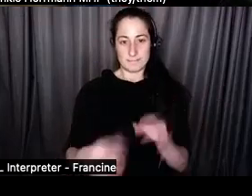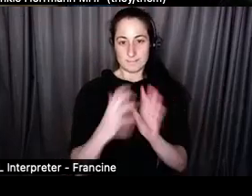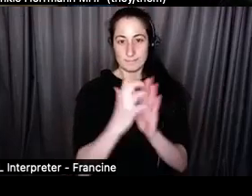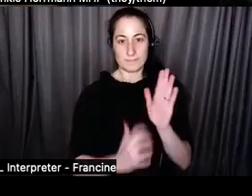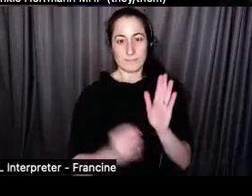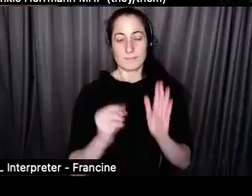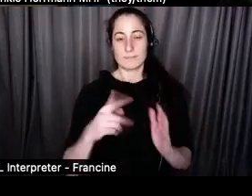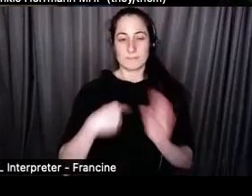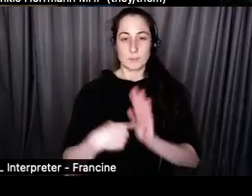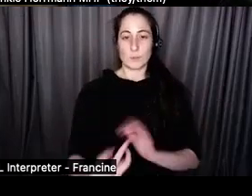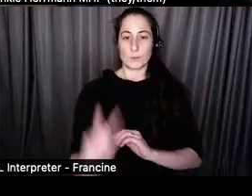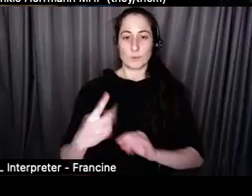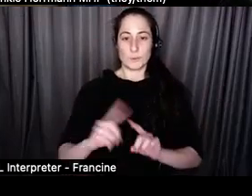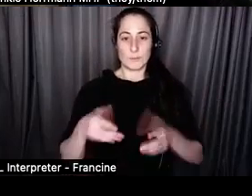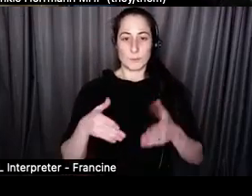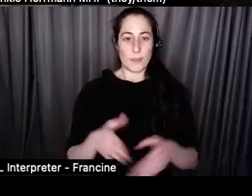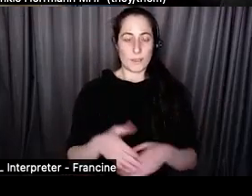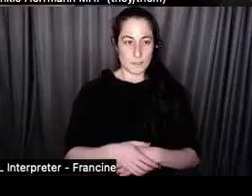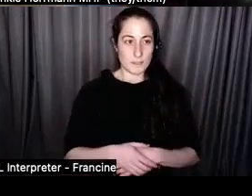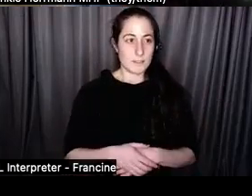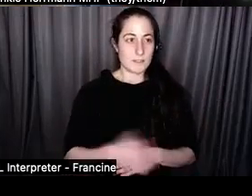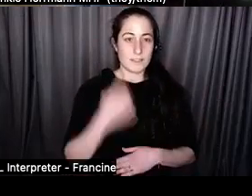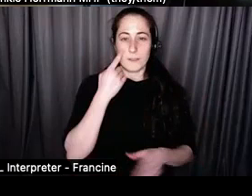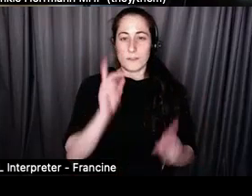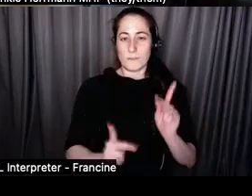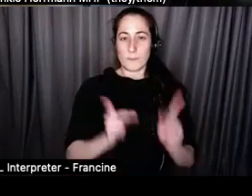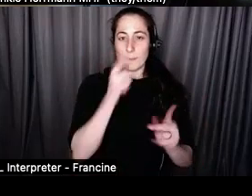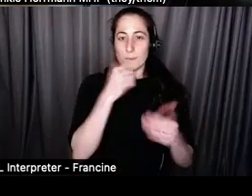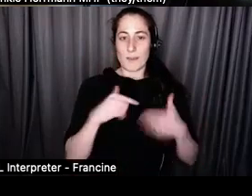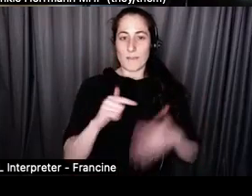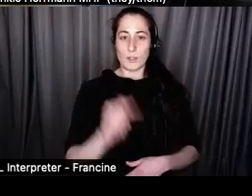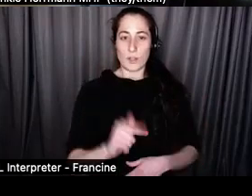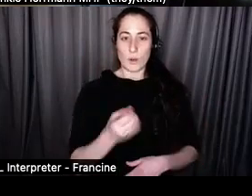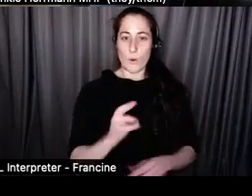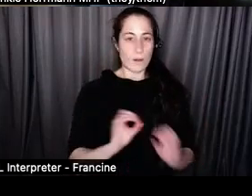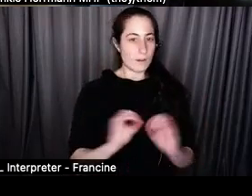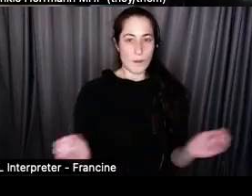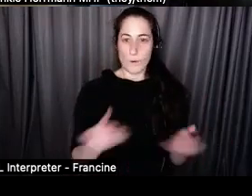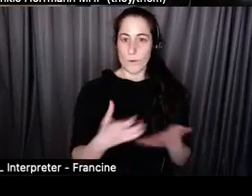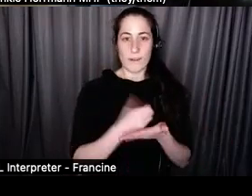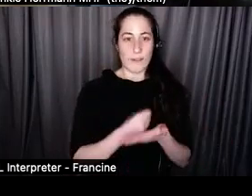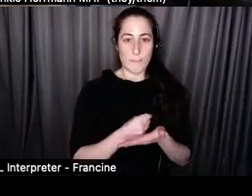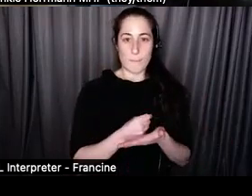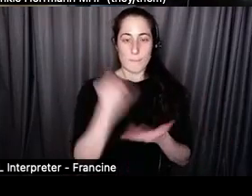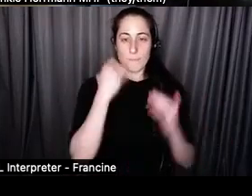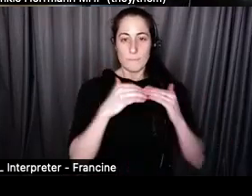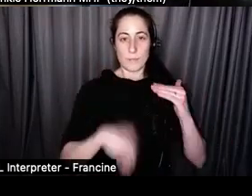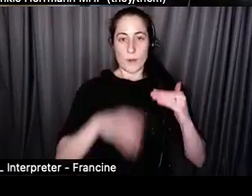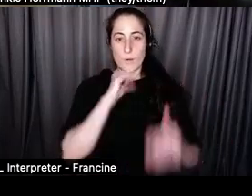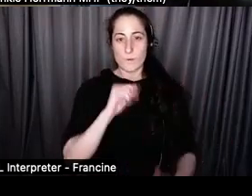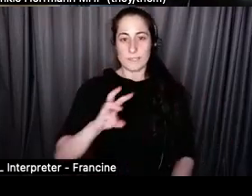ways. So for individuals who have low or no income, who are under 65 years